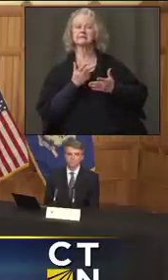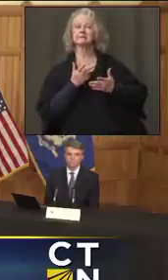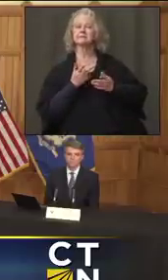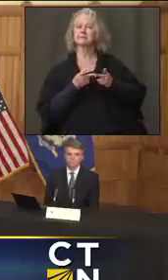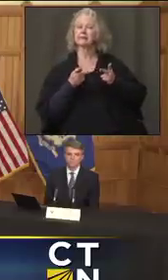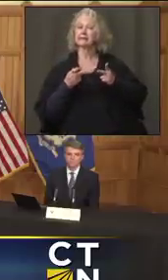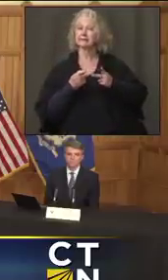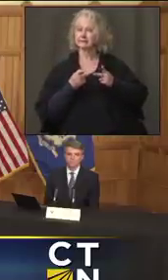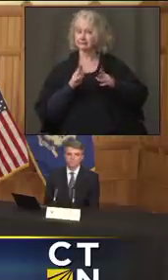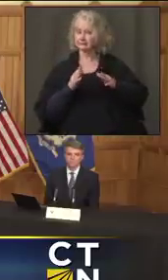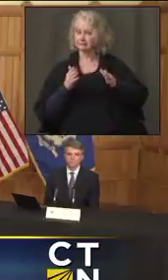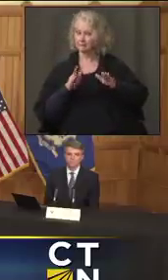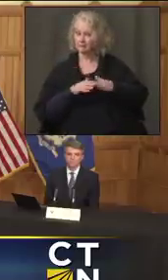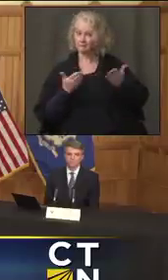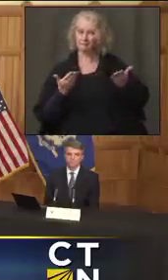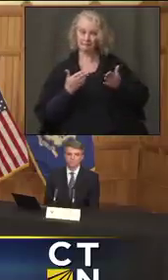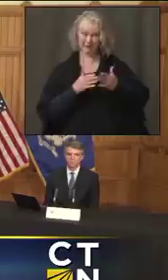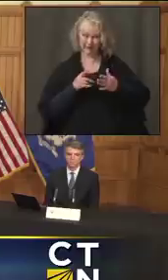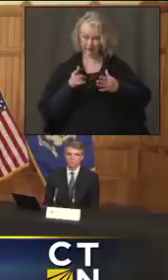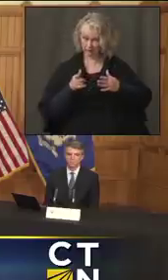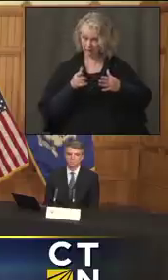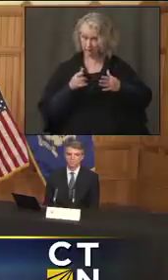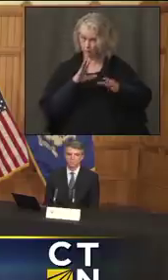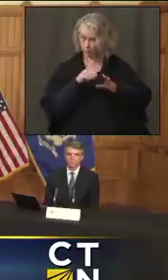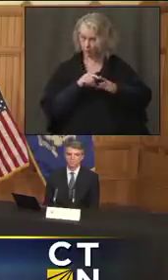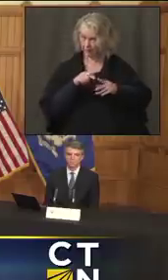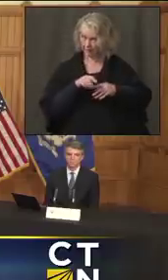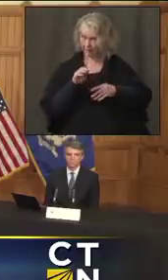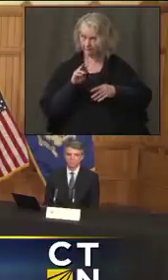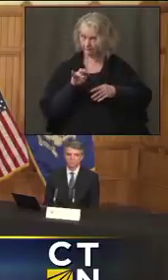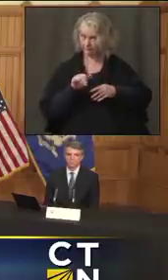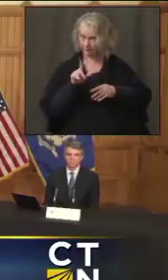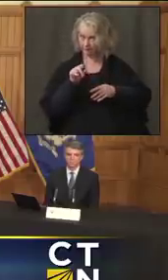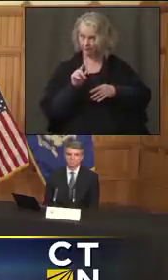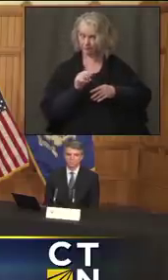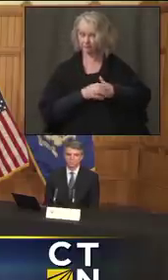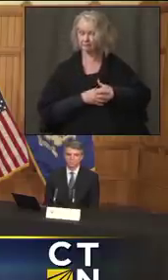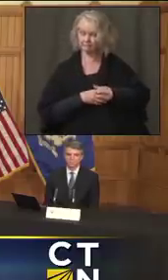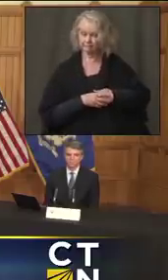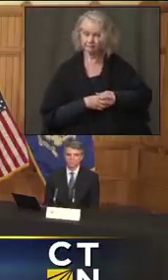reopen, and will they be included in that May 20th slow reopen of the state?